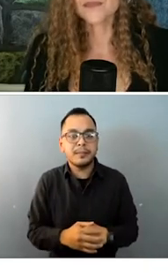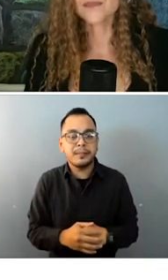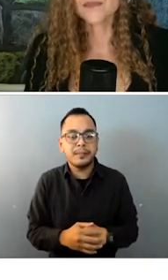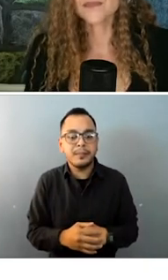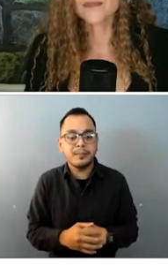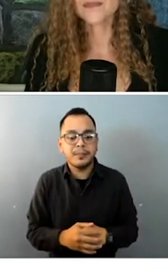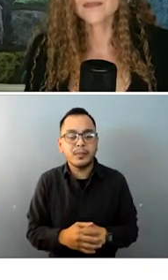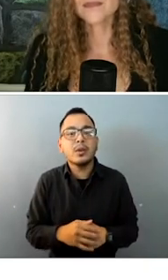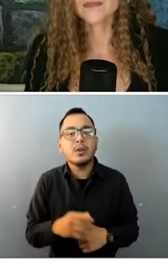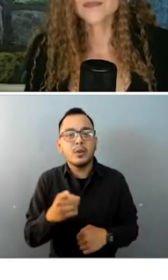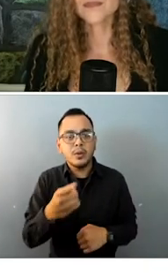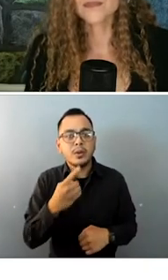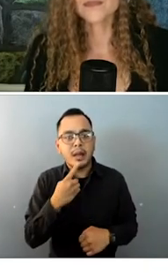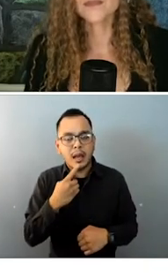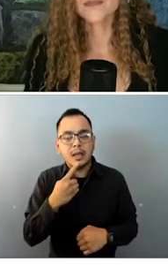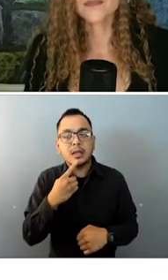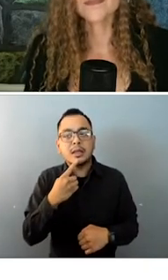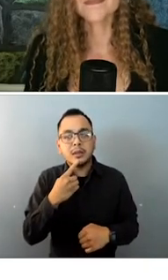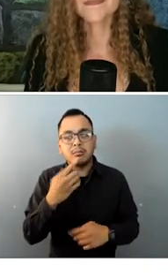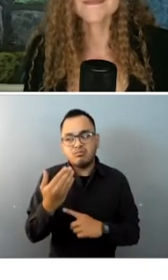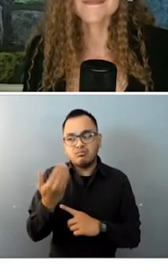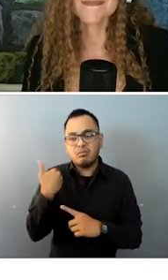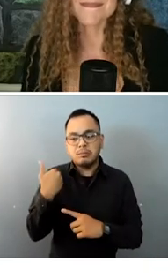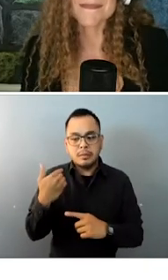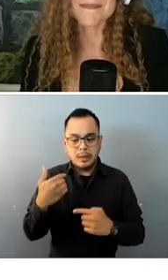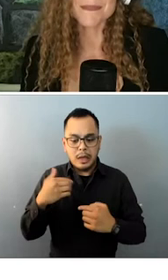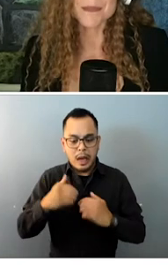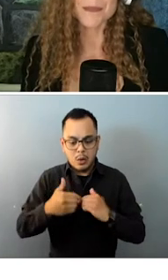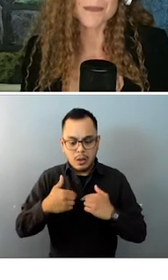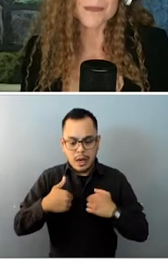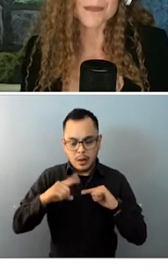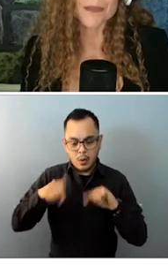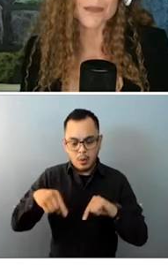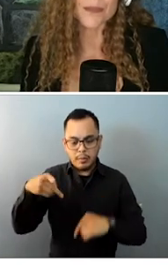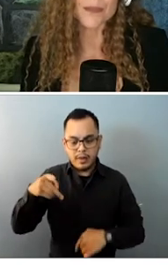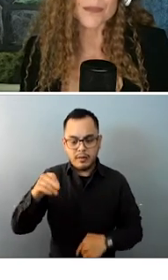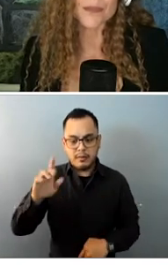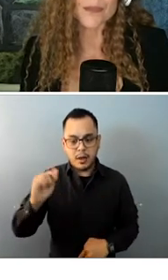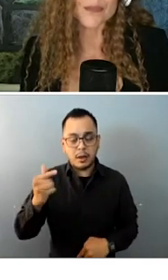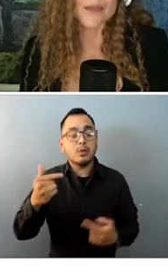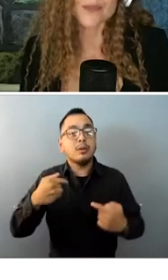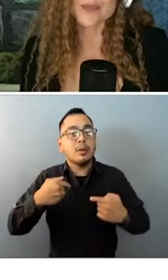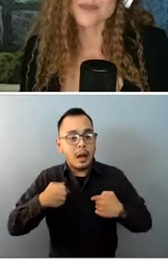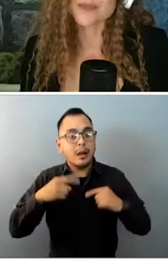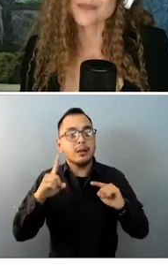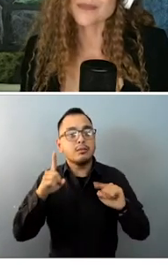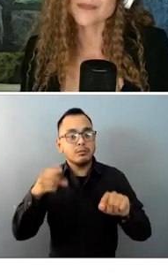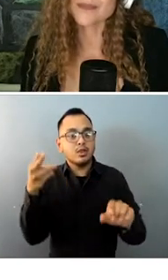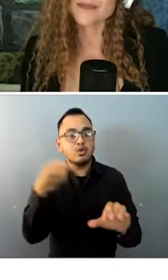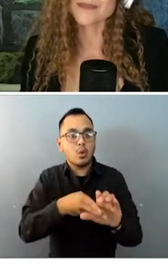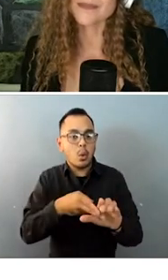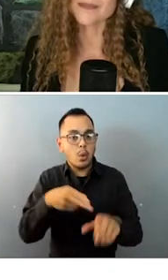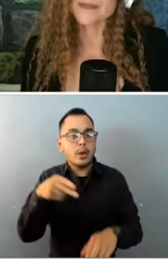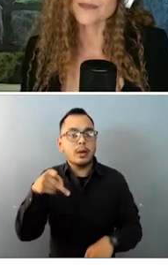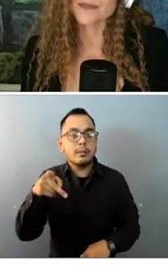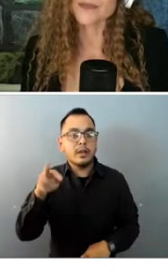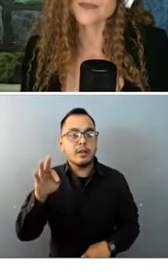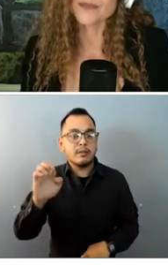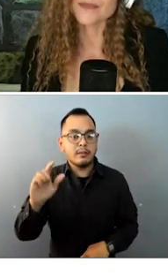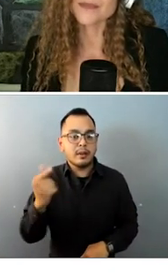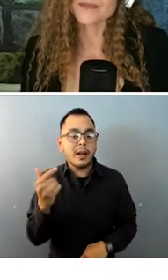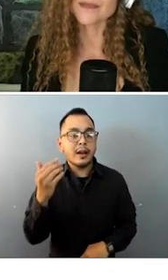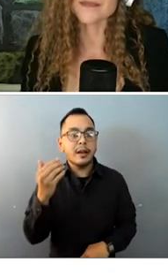about coming to PFLAG. I actually joined PFLAG